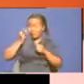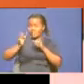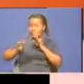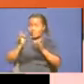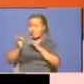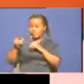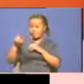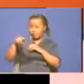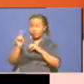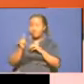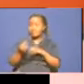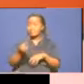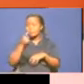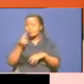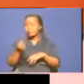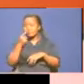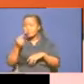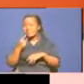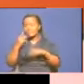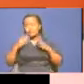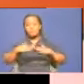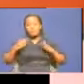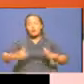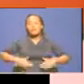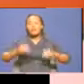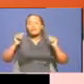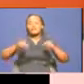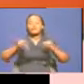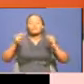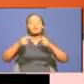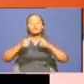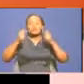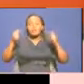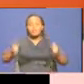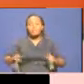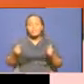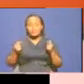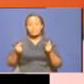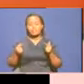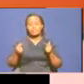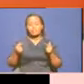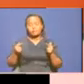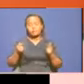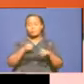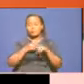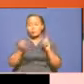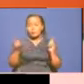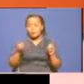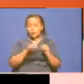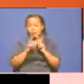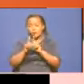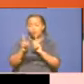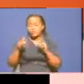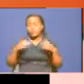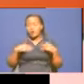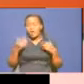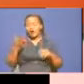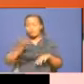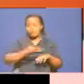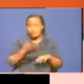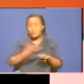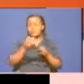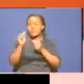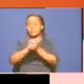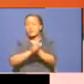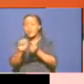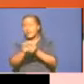immunosuppressant drugs, the body would reject the kidney because it is a foreign tissue. Mm-hmm. But it also comes with its own collateral damage because you are